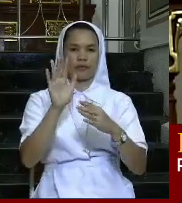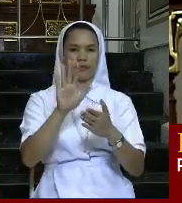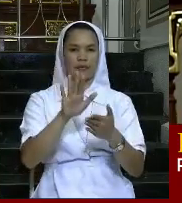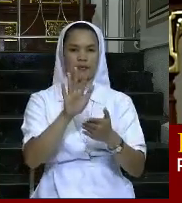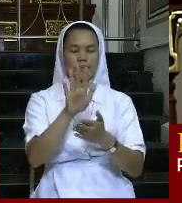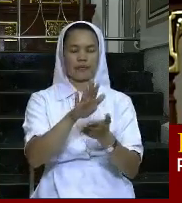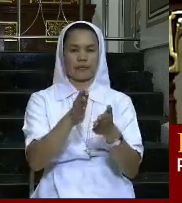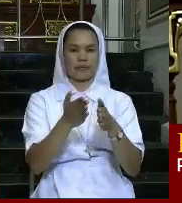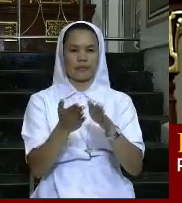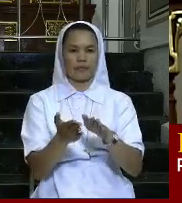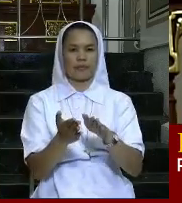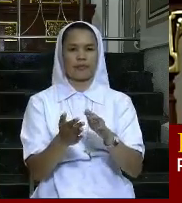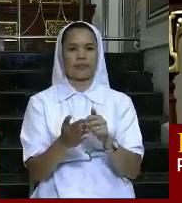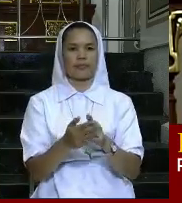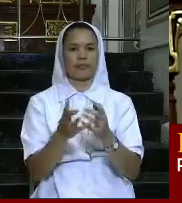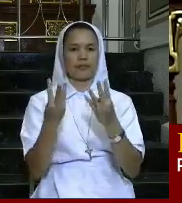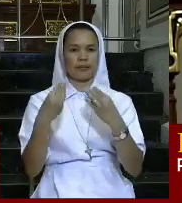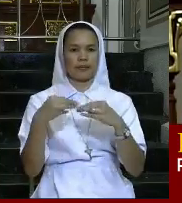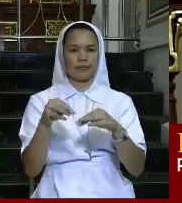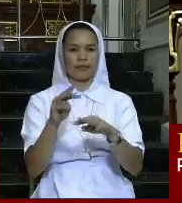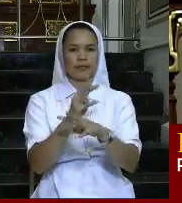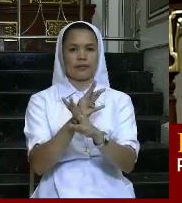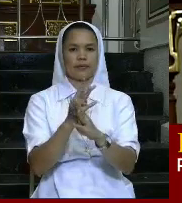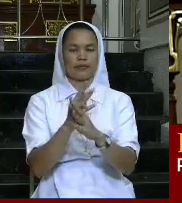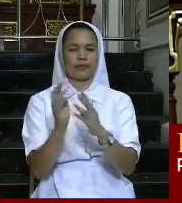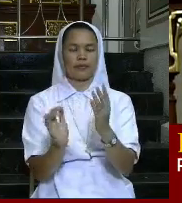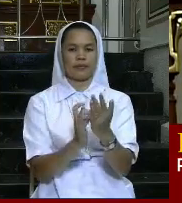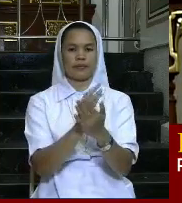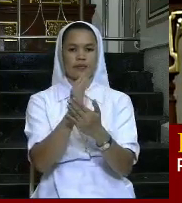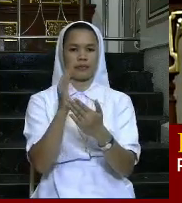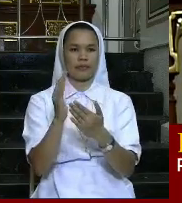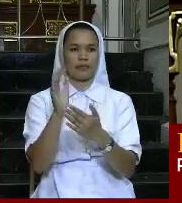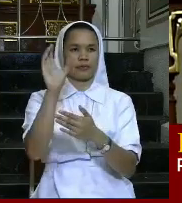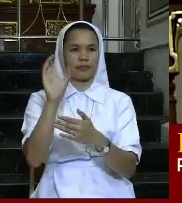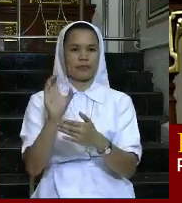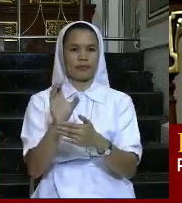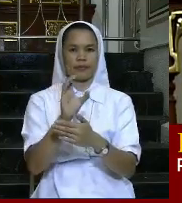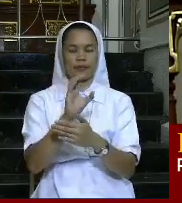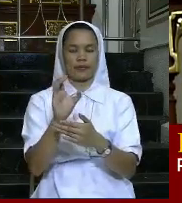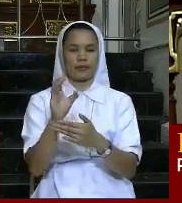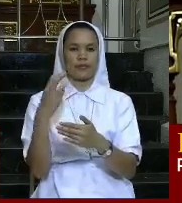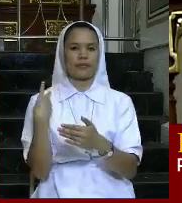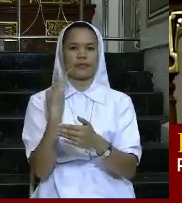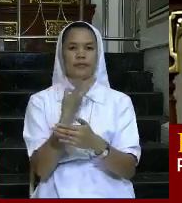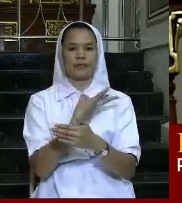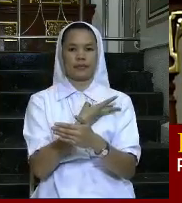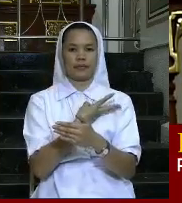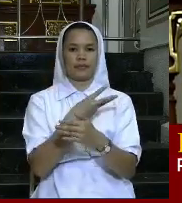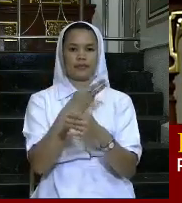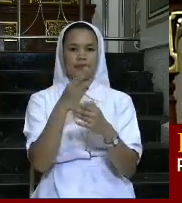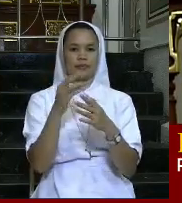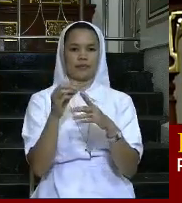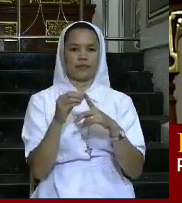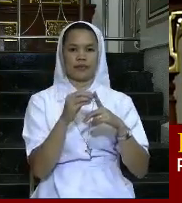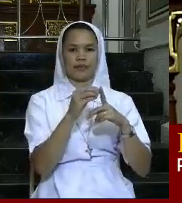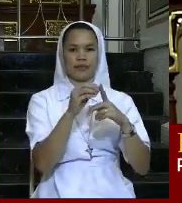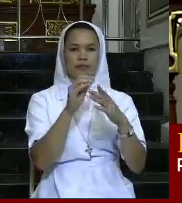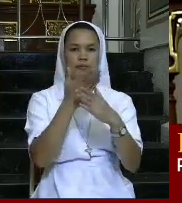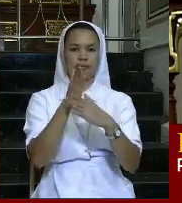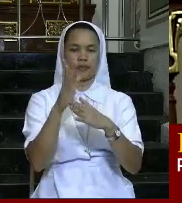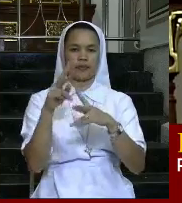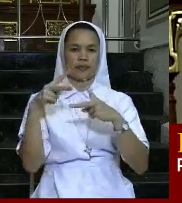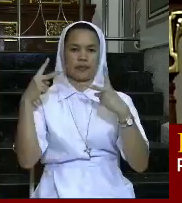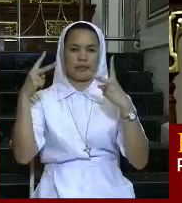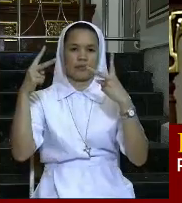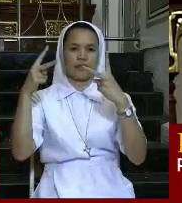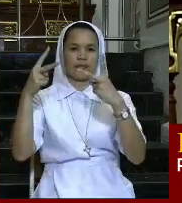Calvary. Make us glory in his cross, that we too may share in the victory